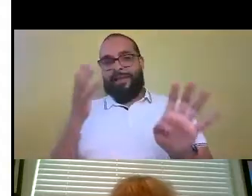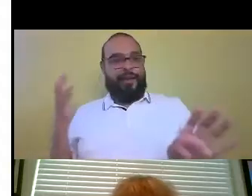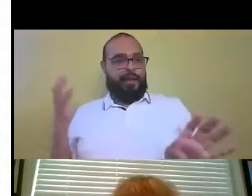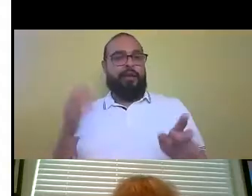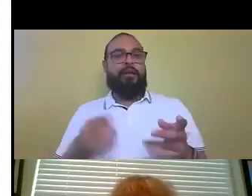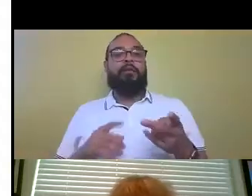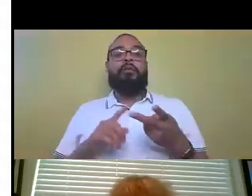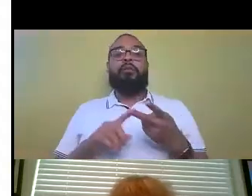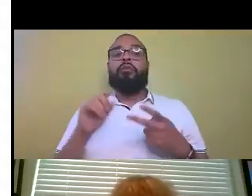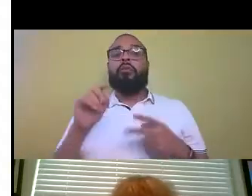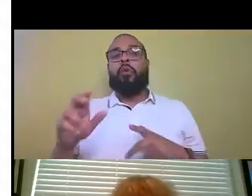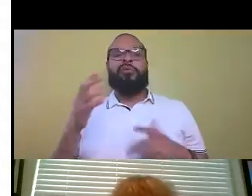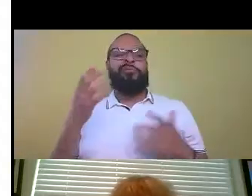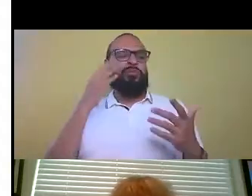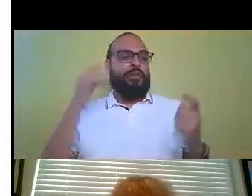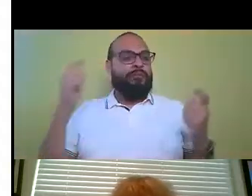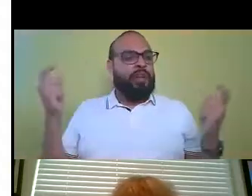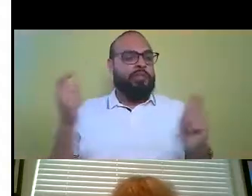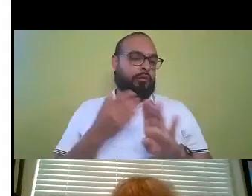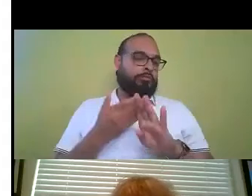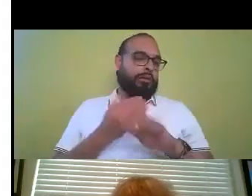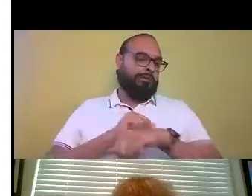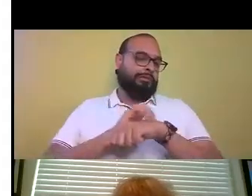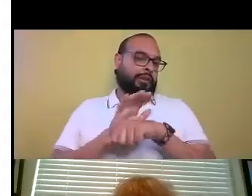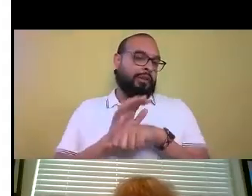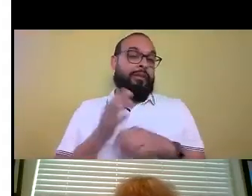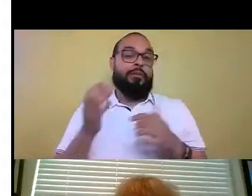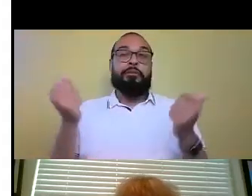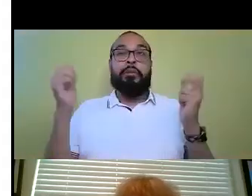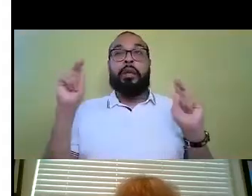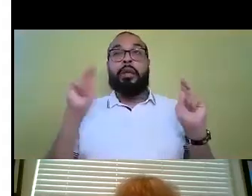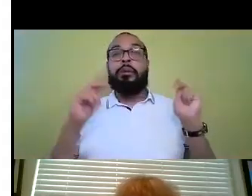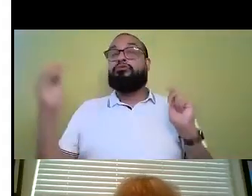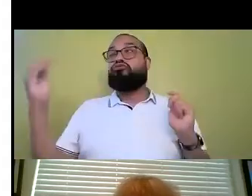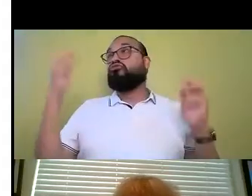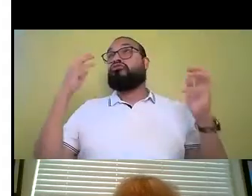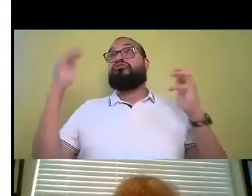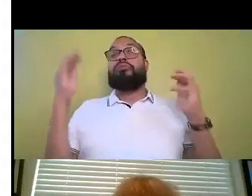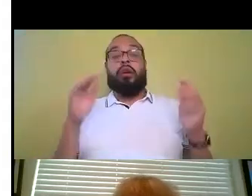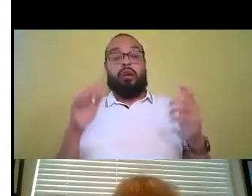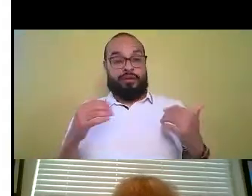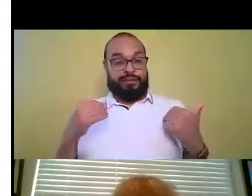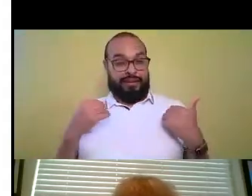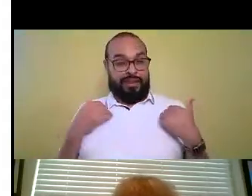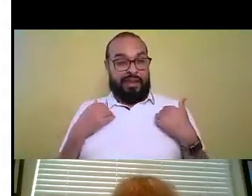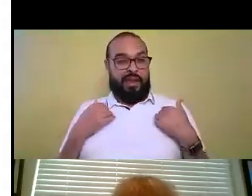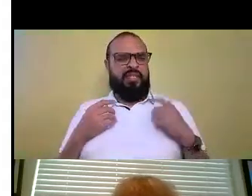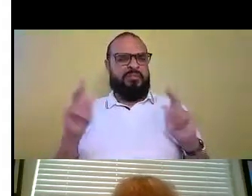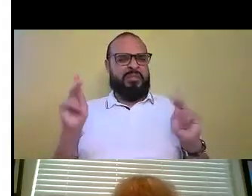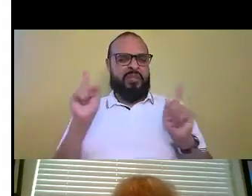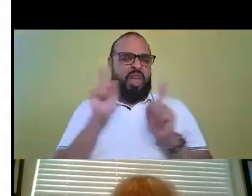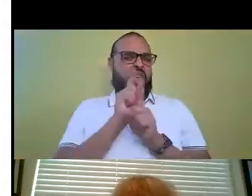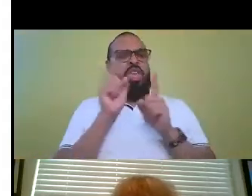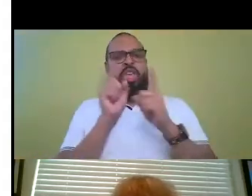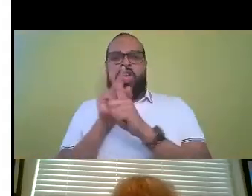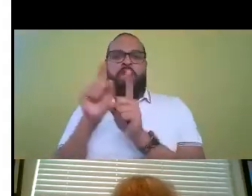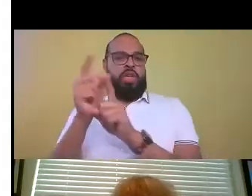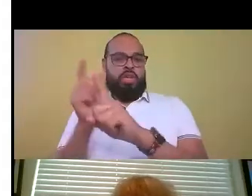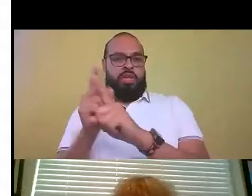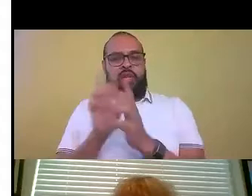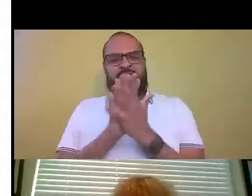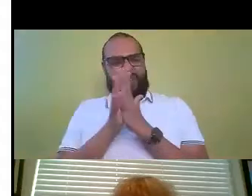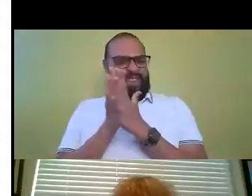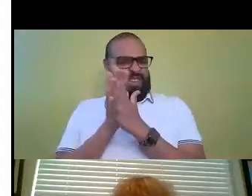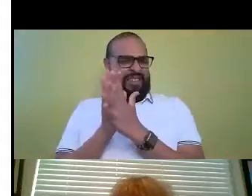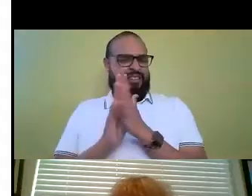going to be lots of bumping and touching and bright sun, and what kind of sensory demand is this child's little